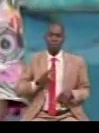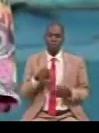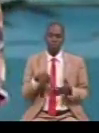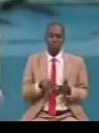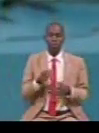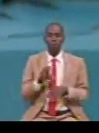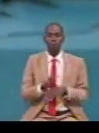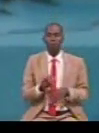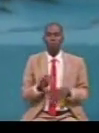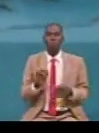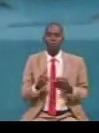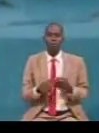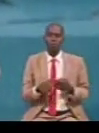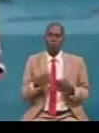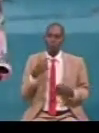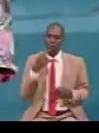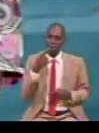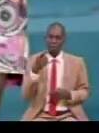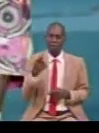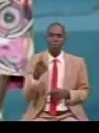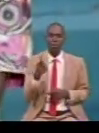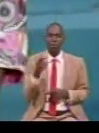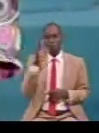me, to inform me that there was